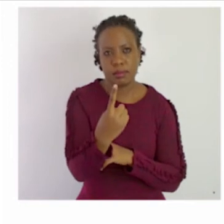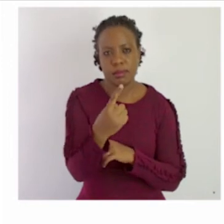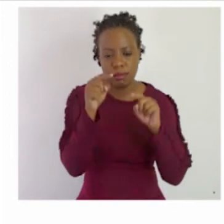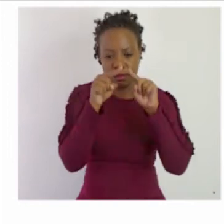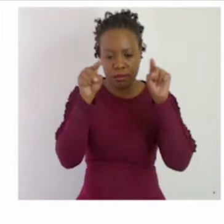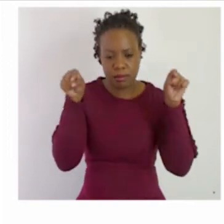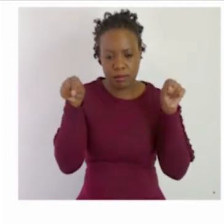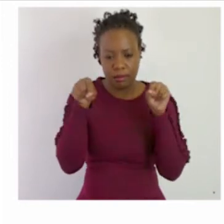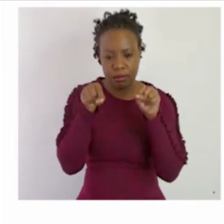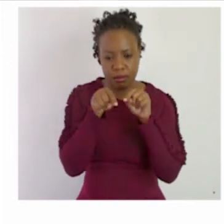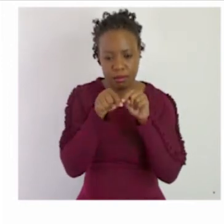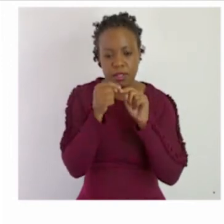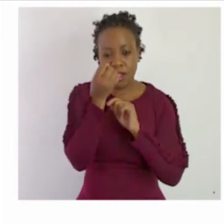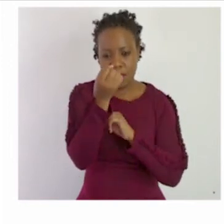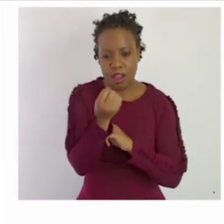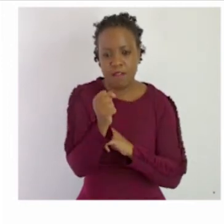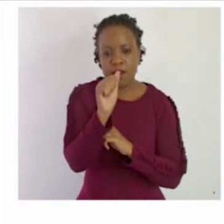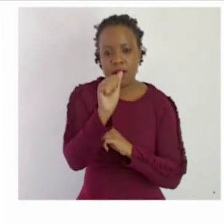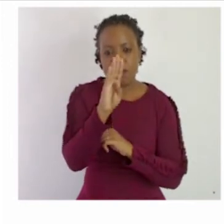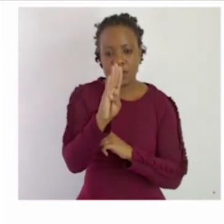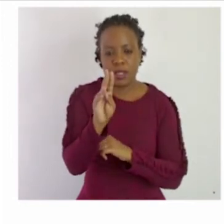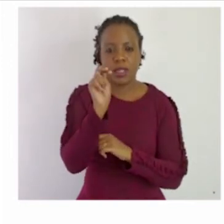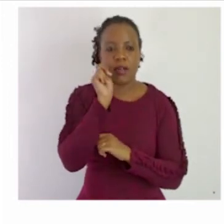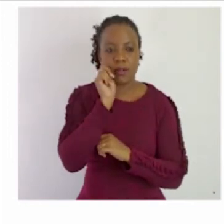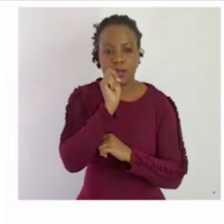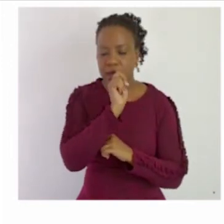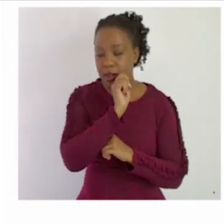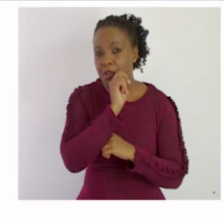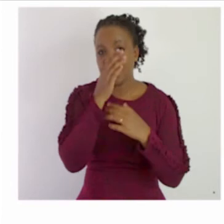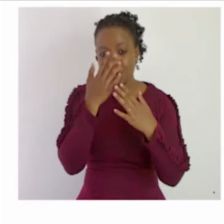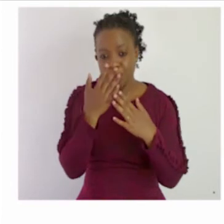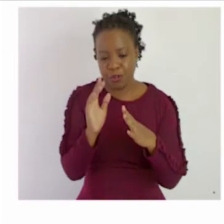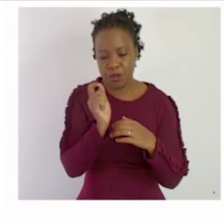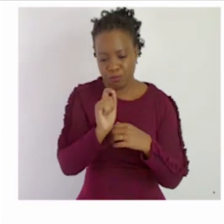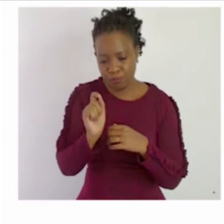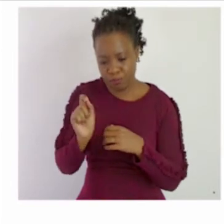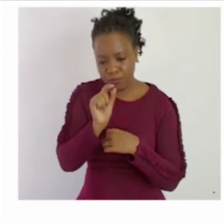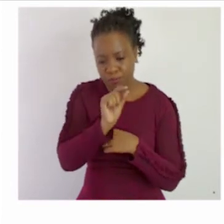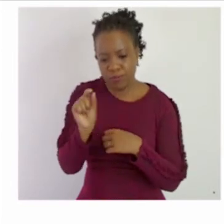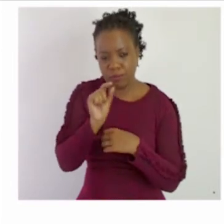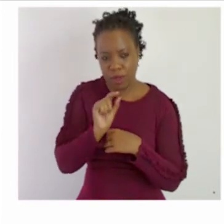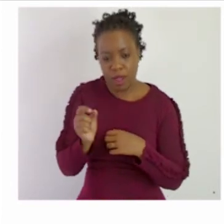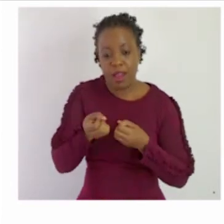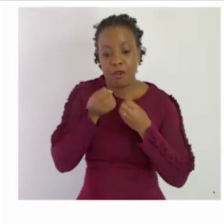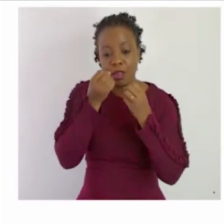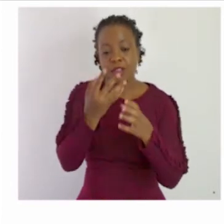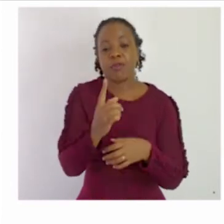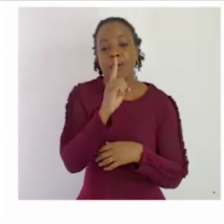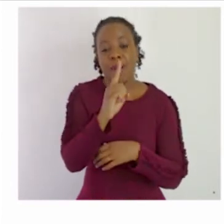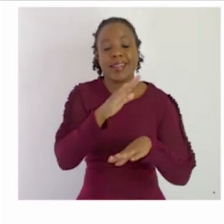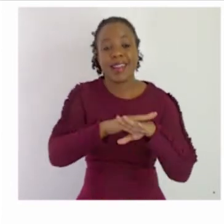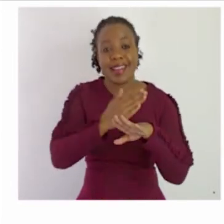to complete the sentences. I am only going to give one example and then the rest you do on your